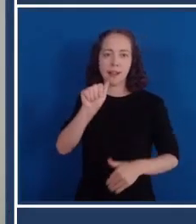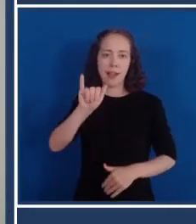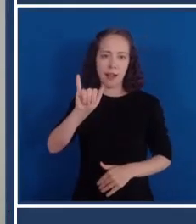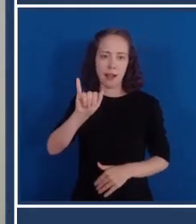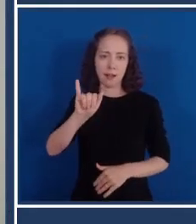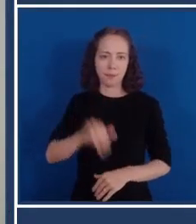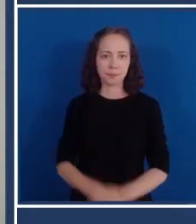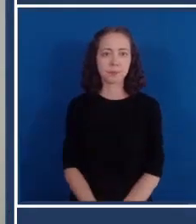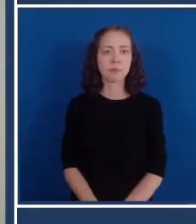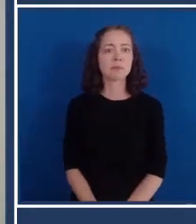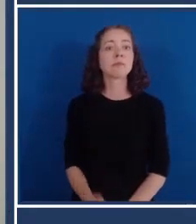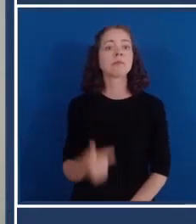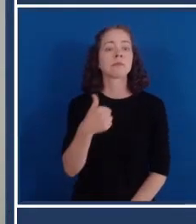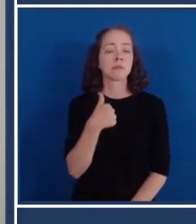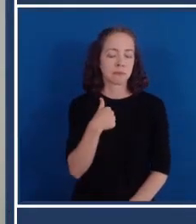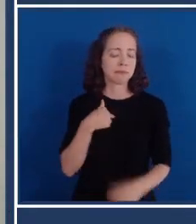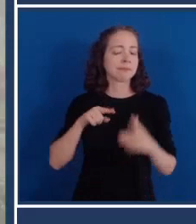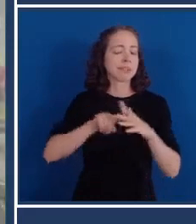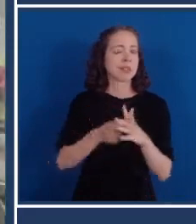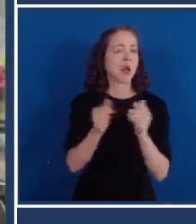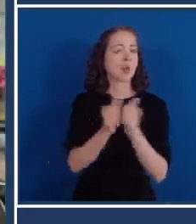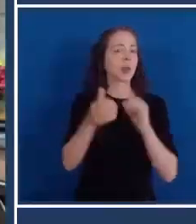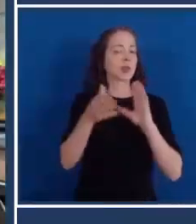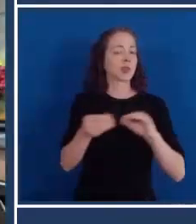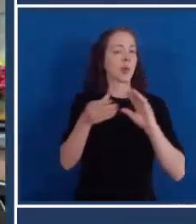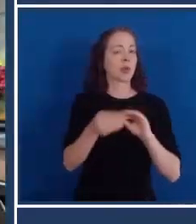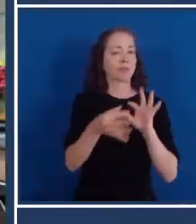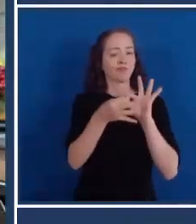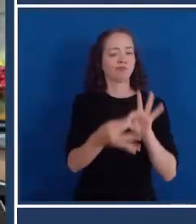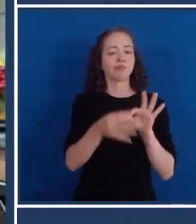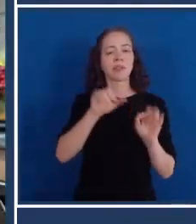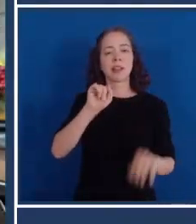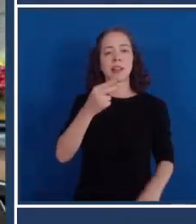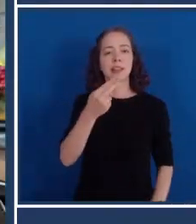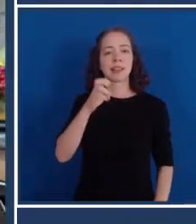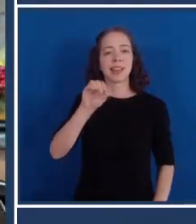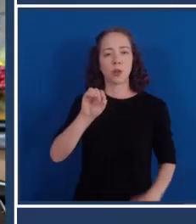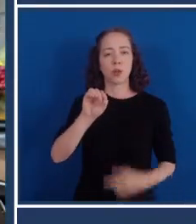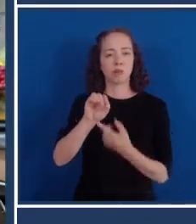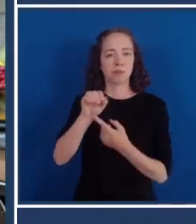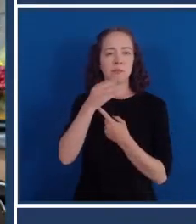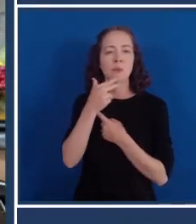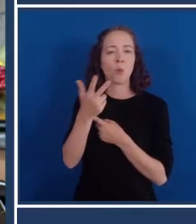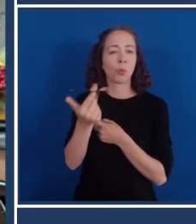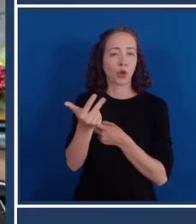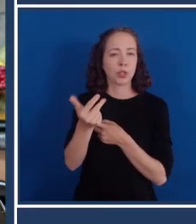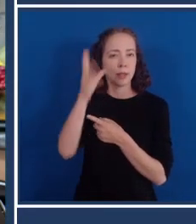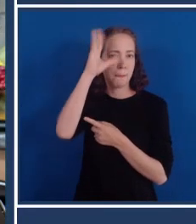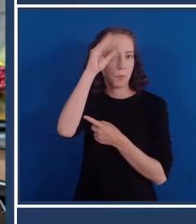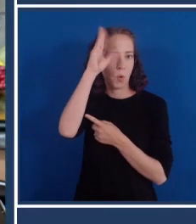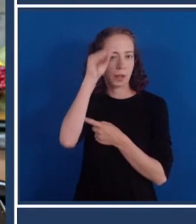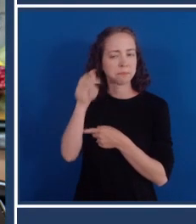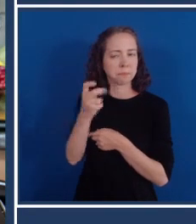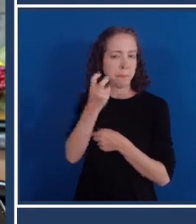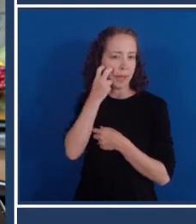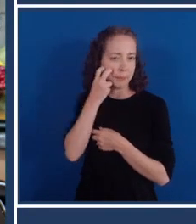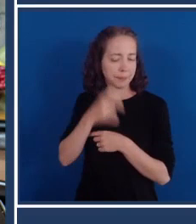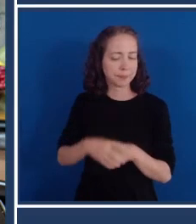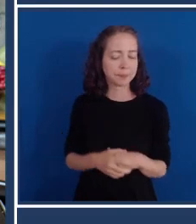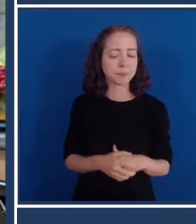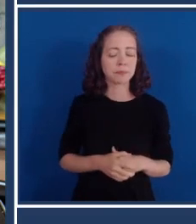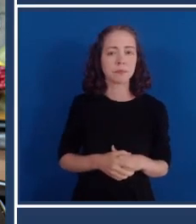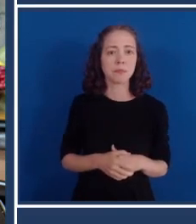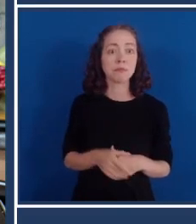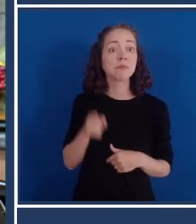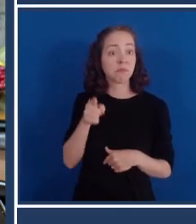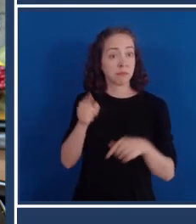about Theo, a 13-year-old boy who's blind. In the image that's been presented, Theo is